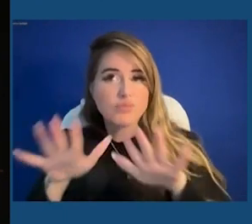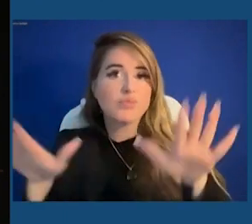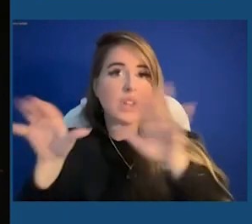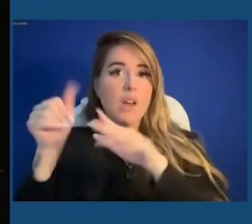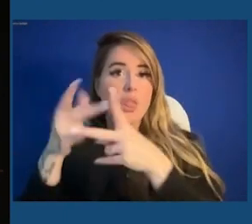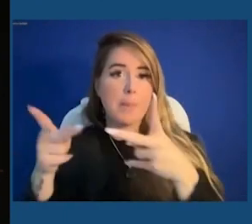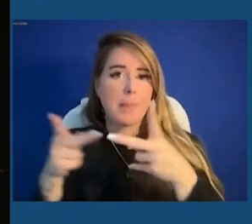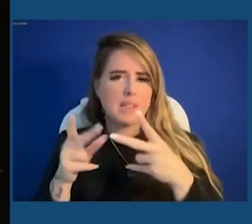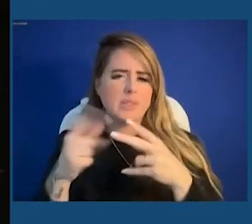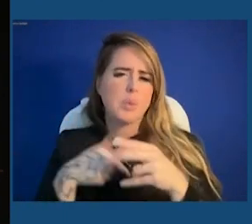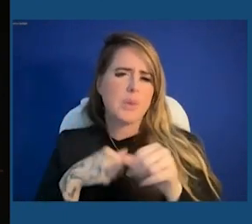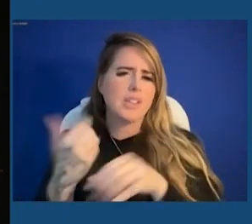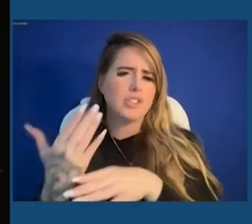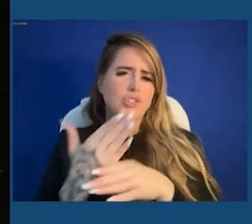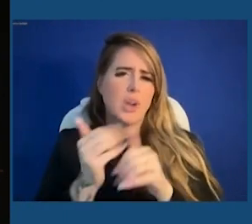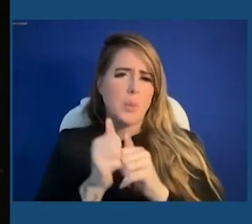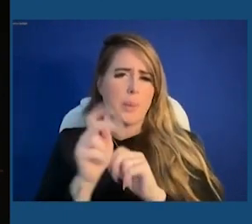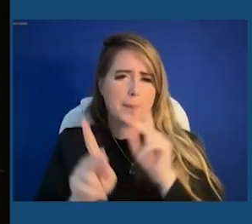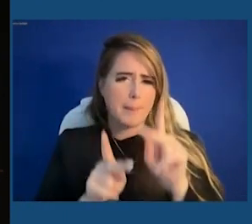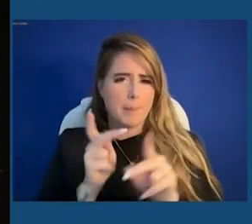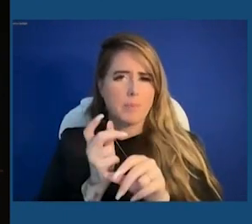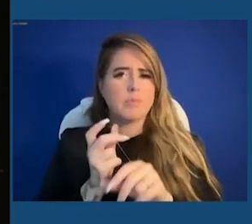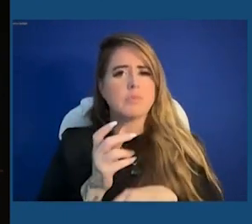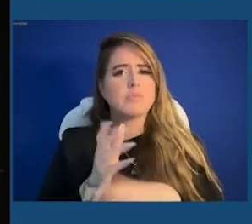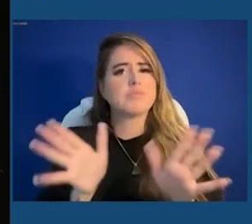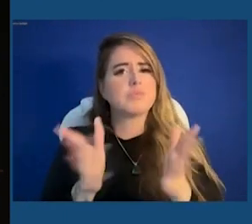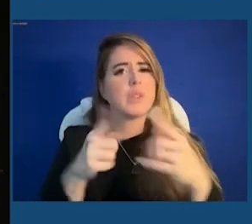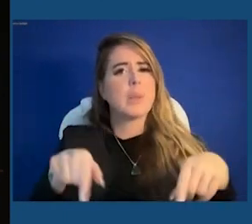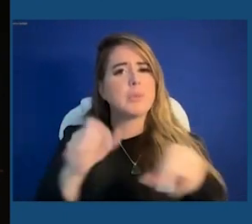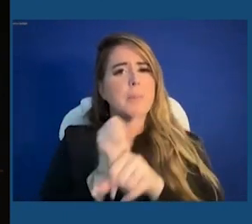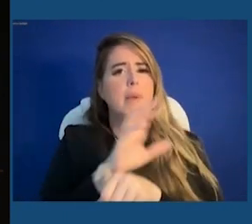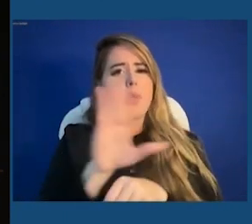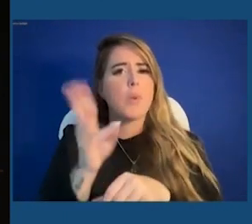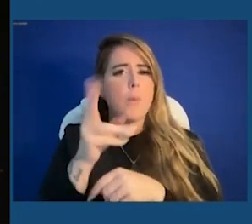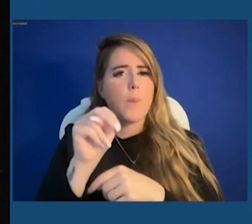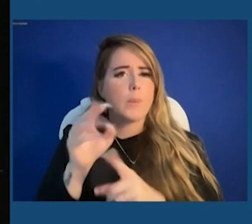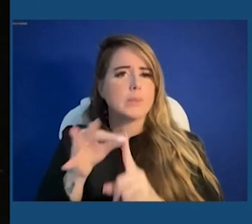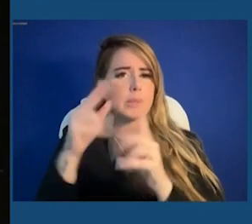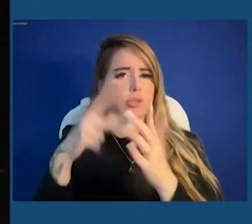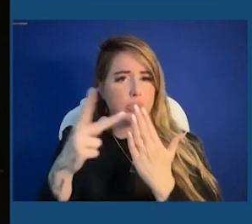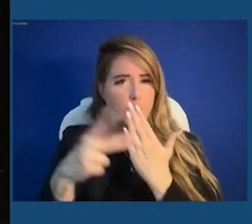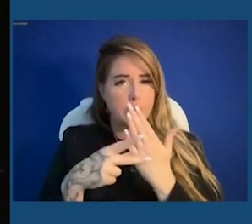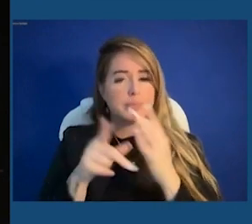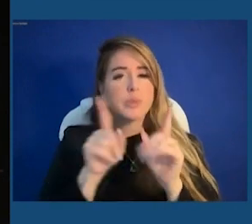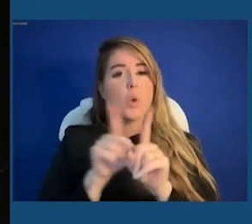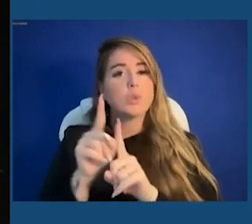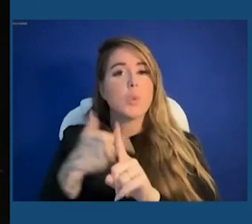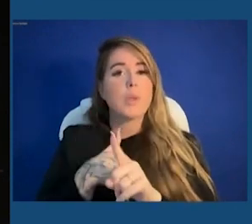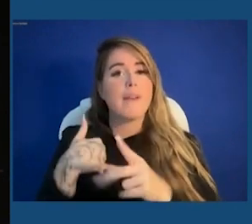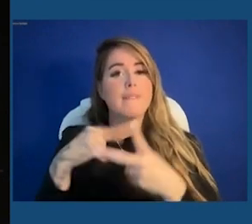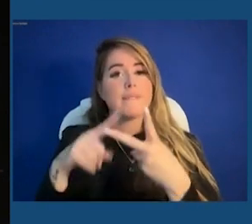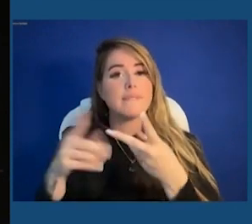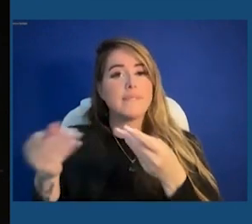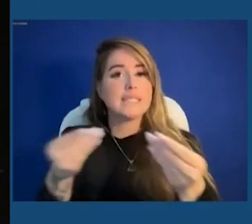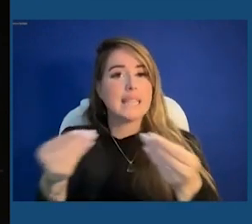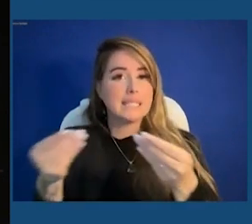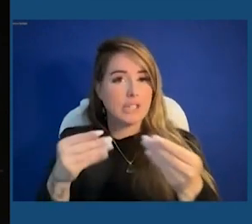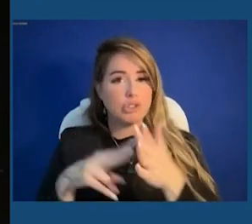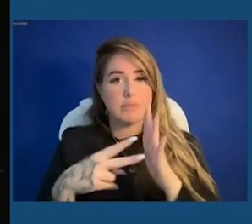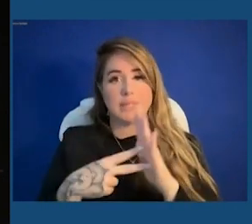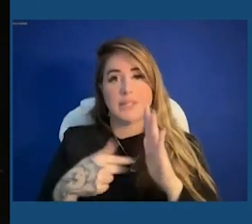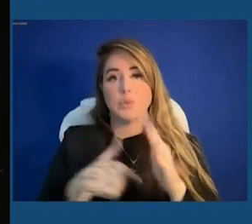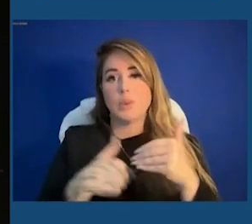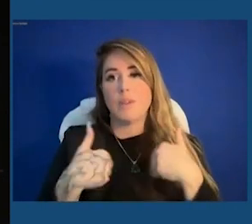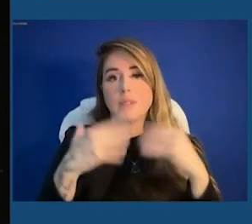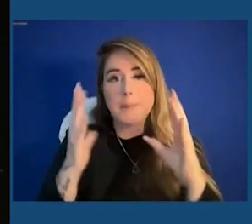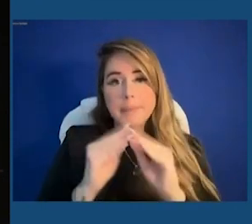with folks to create their own specialized programming. We also do facilitation. So in terms of having meetings,